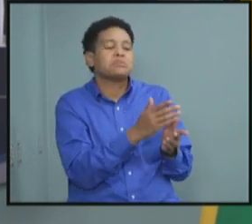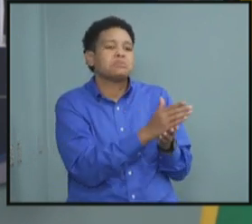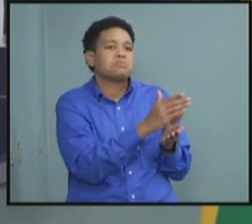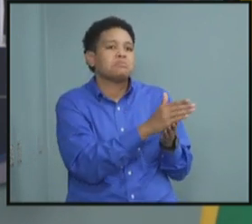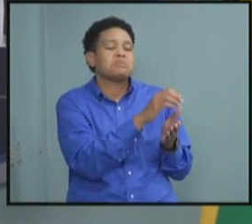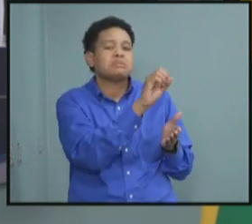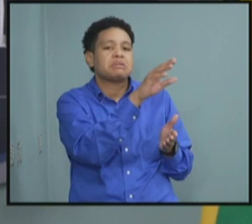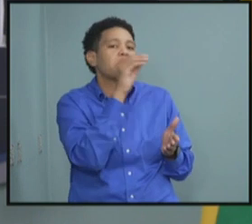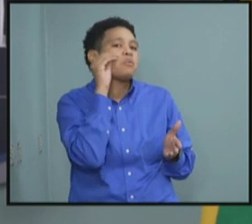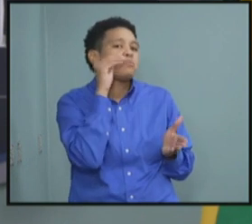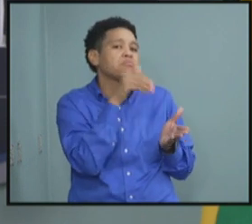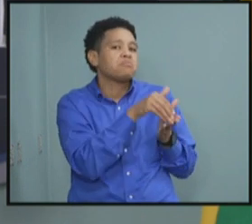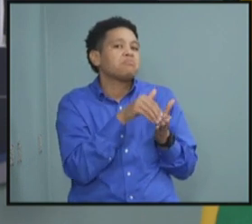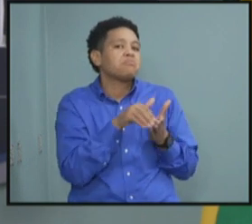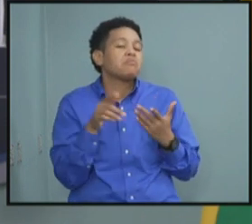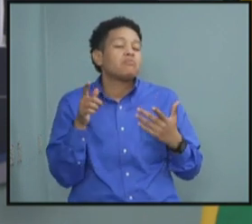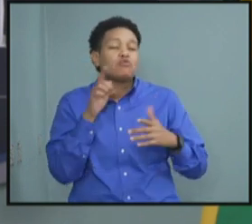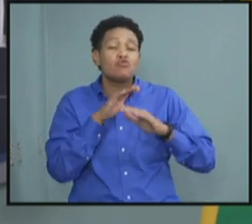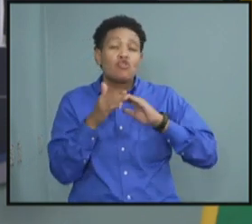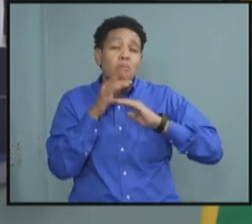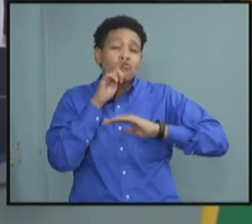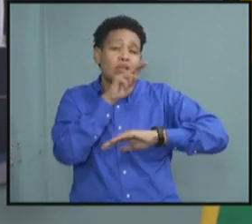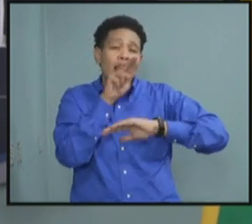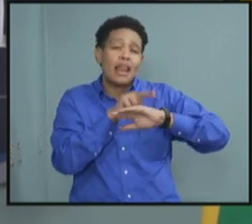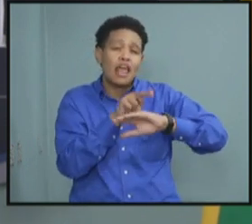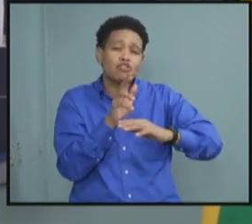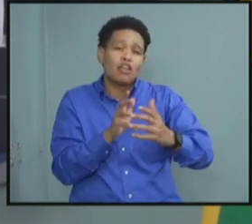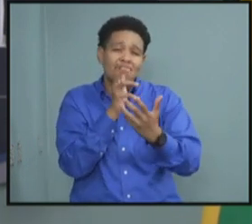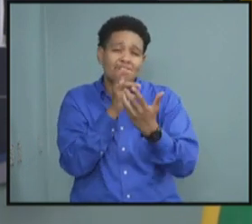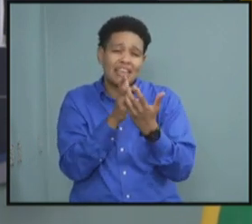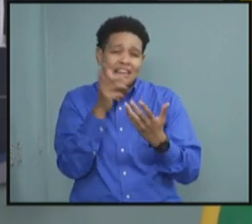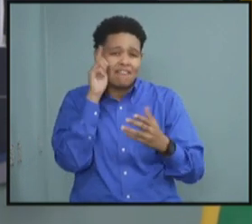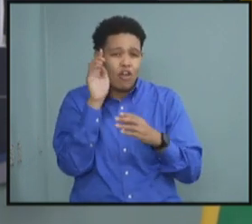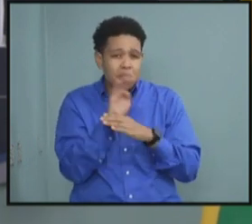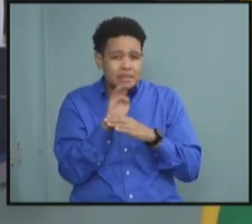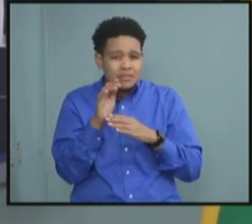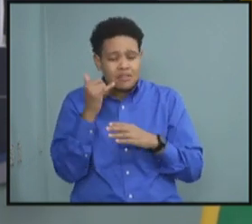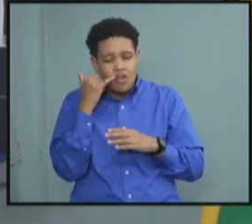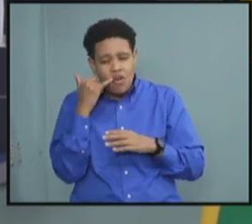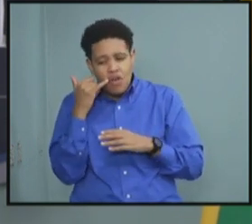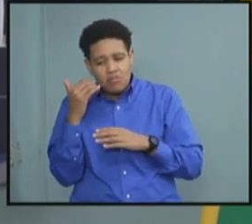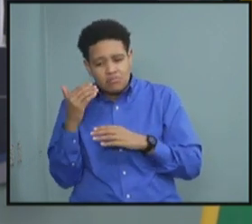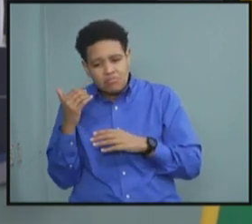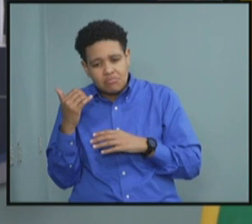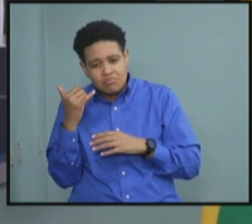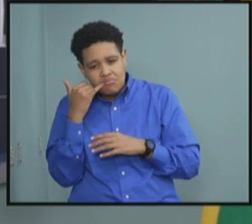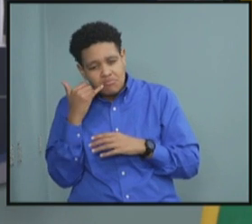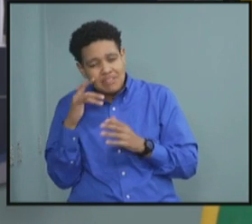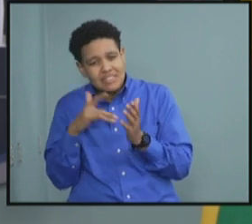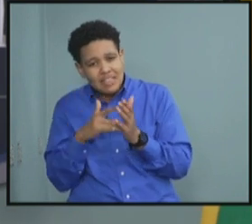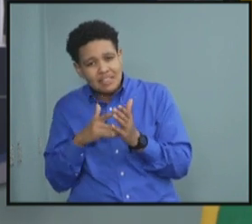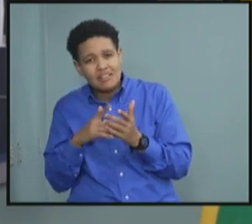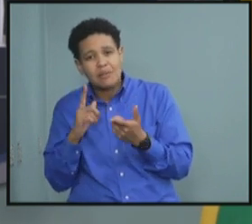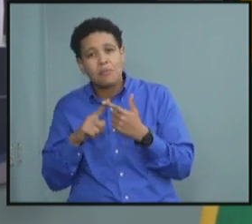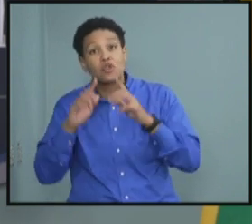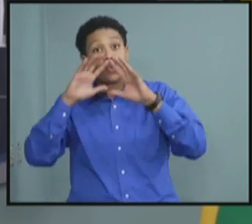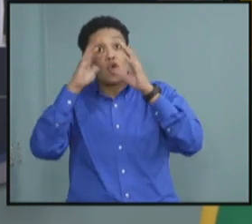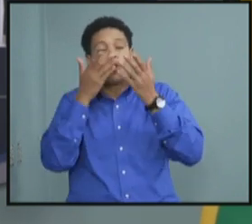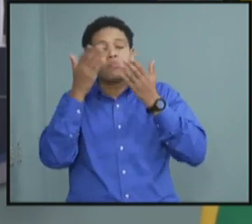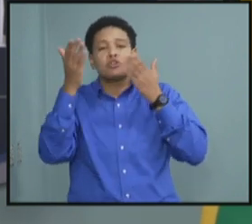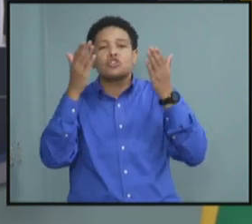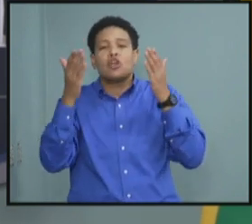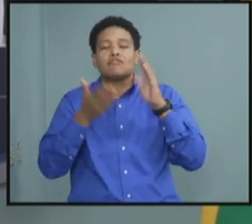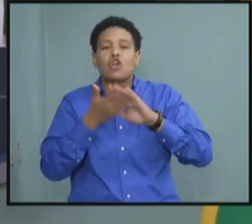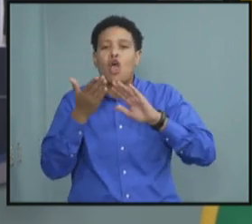Jamaica is a natural fit for business process and knowledge process and global services